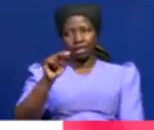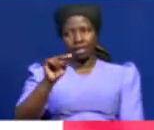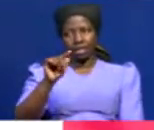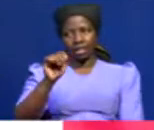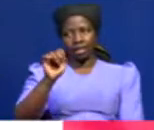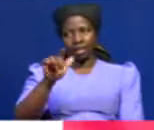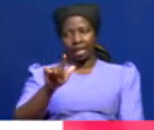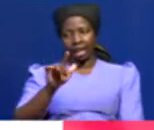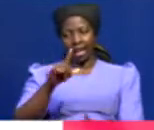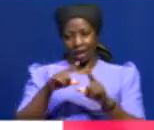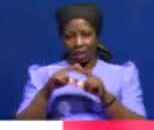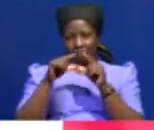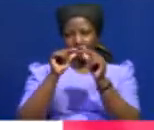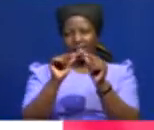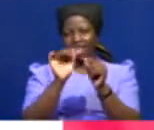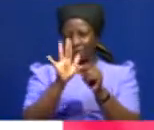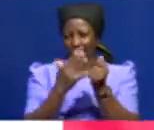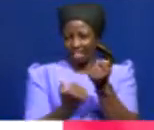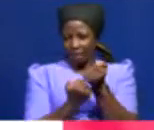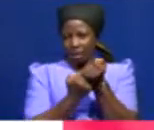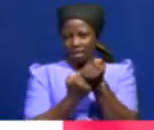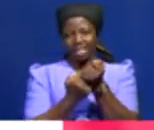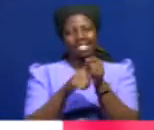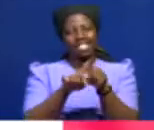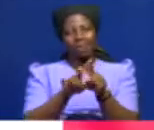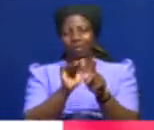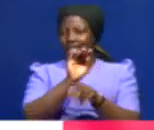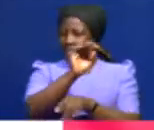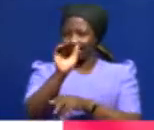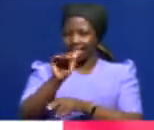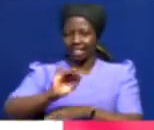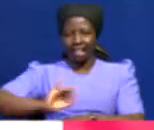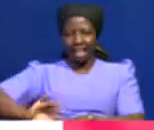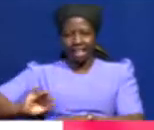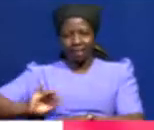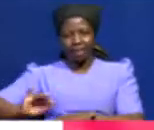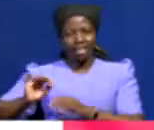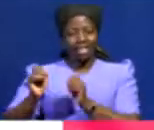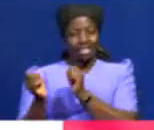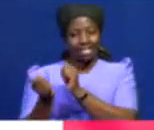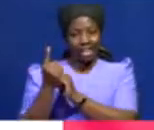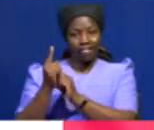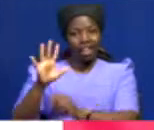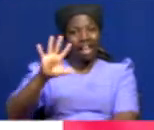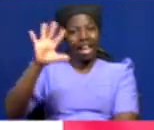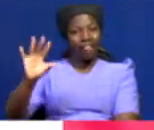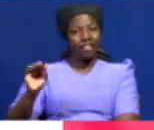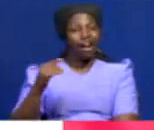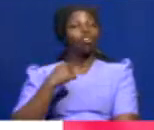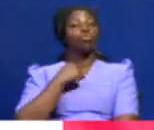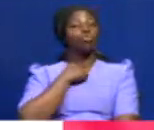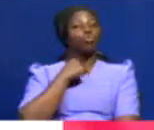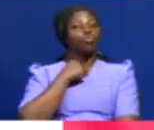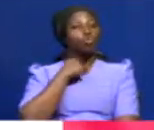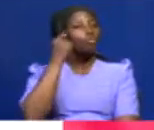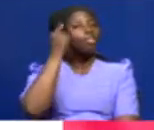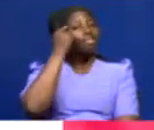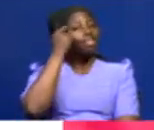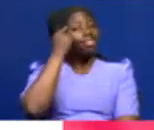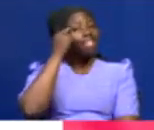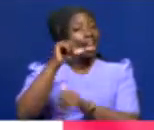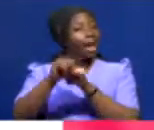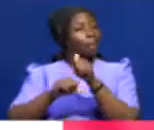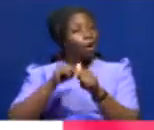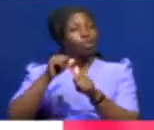we urge the remaining 11 African Union to consider ratifying